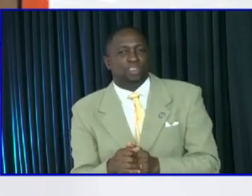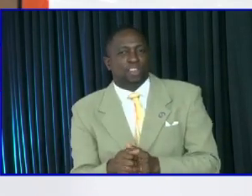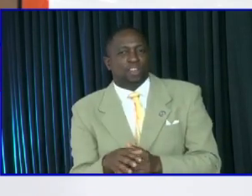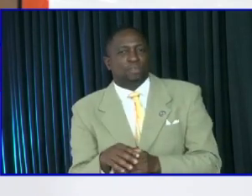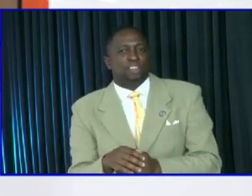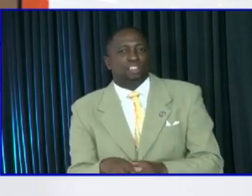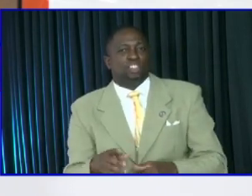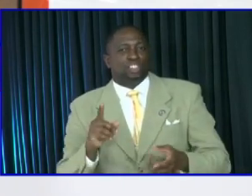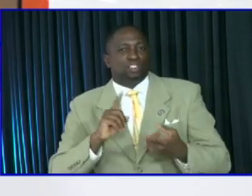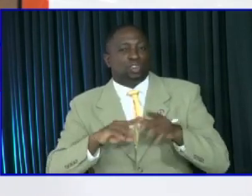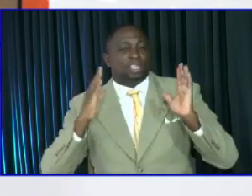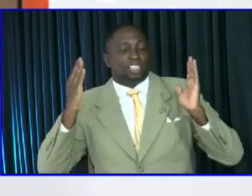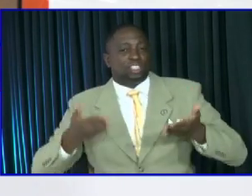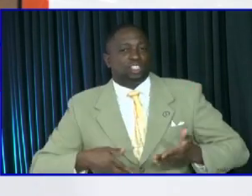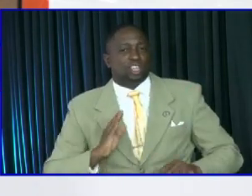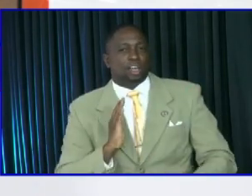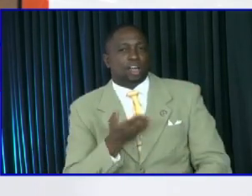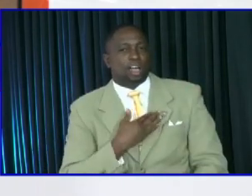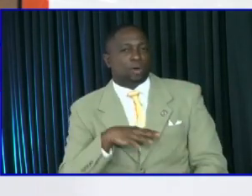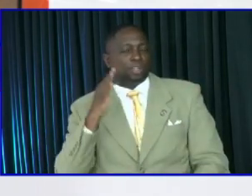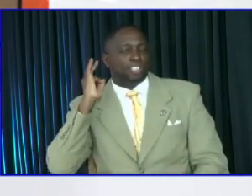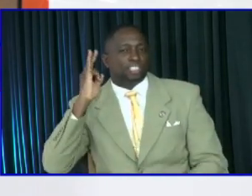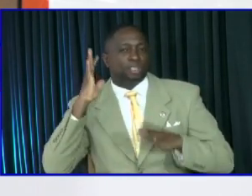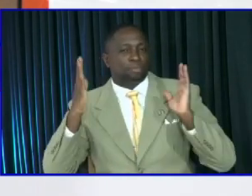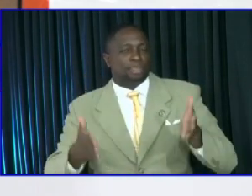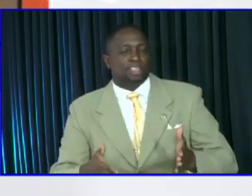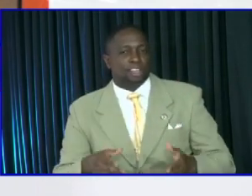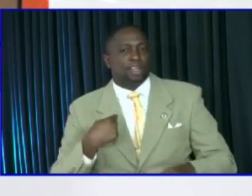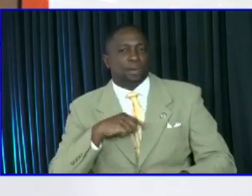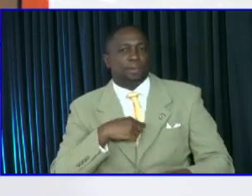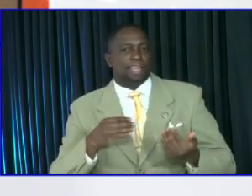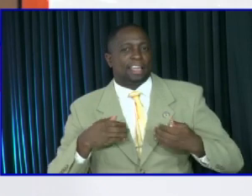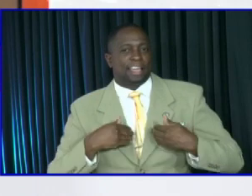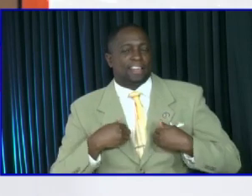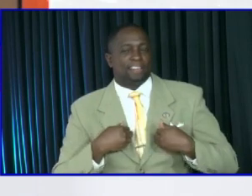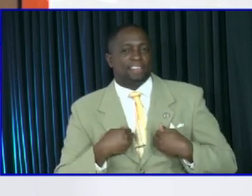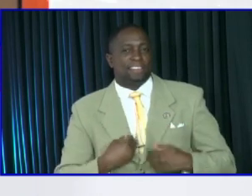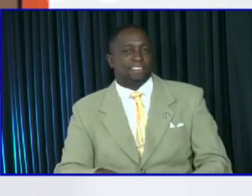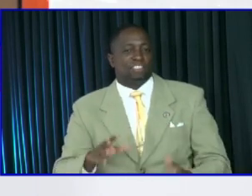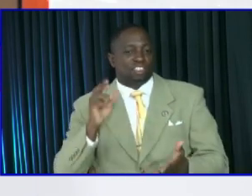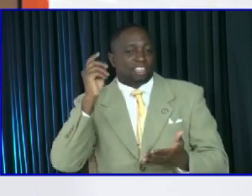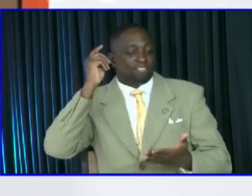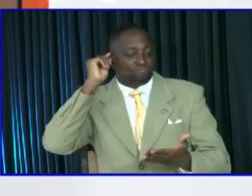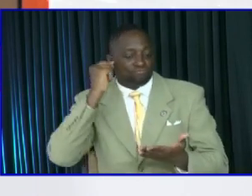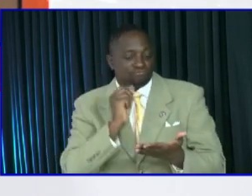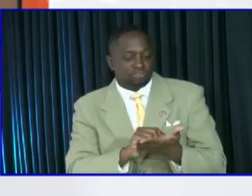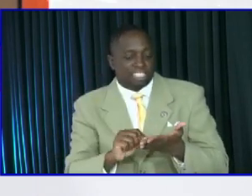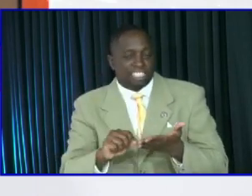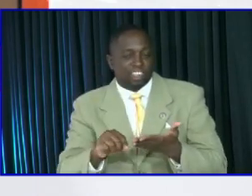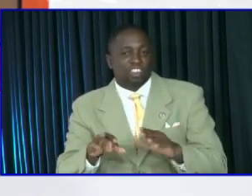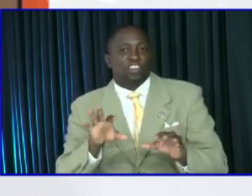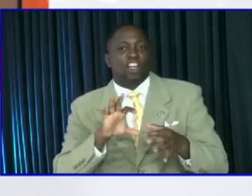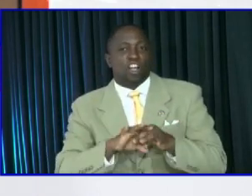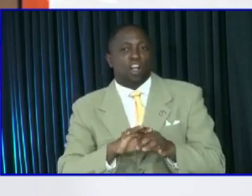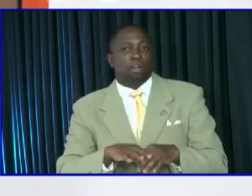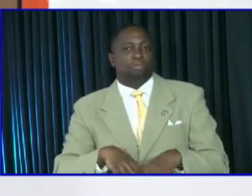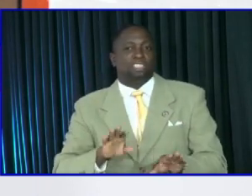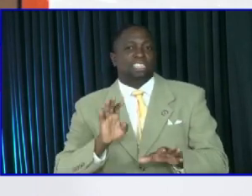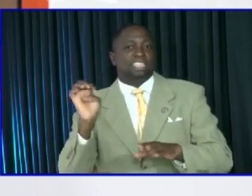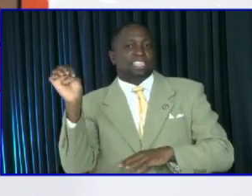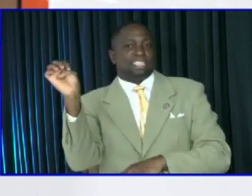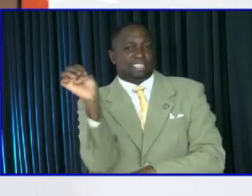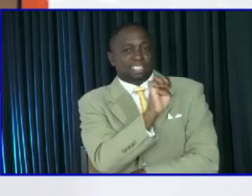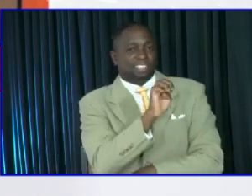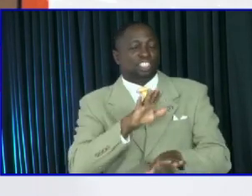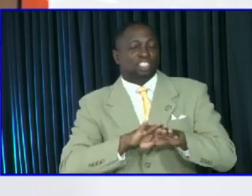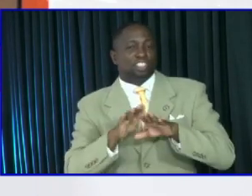To introduce our speaker for this evening, we actually have the Executive Secretary of the East Jamaica Conference of Seventh-day